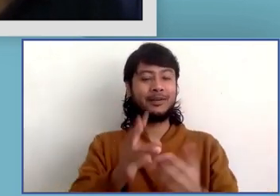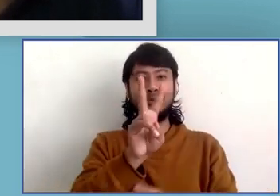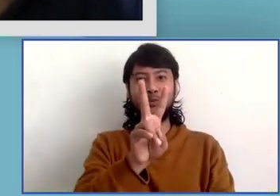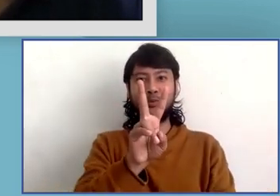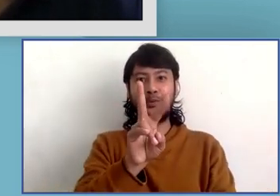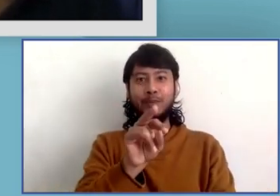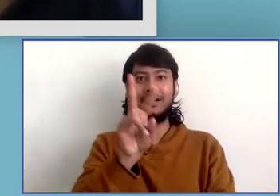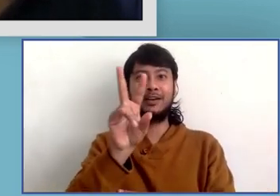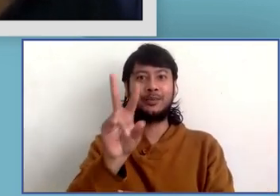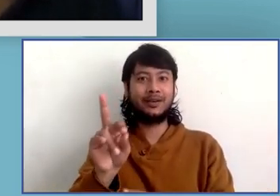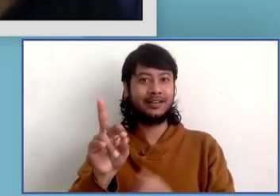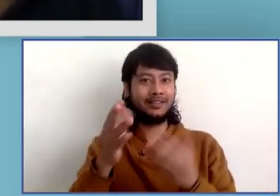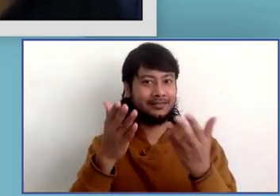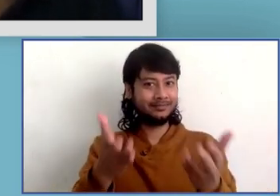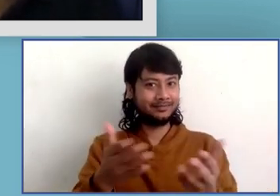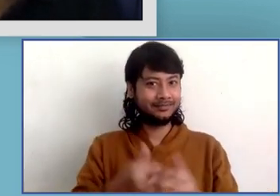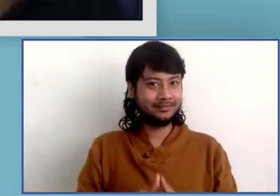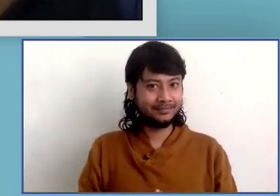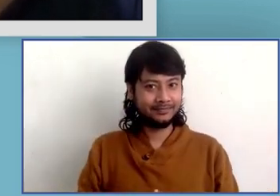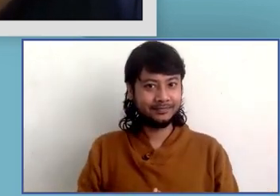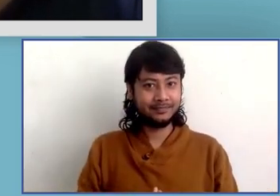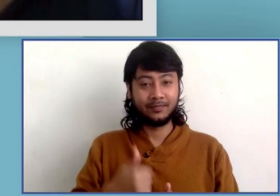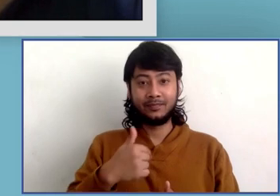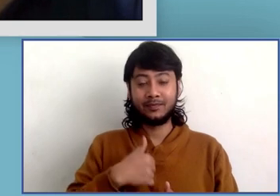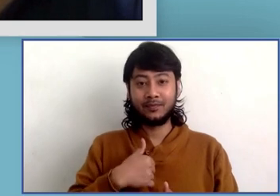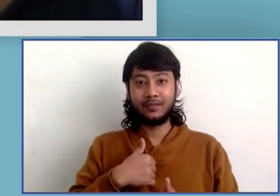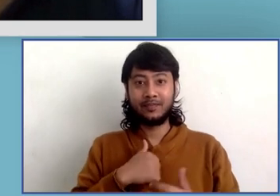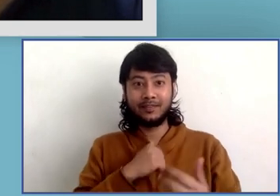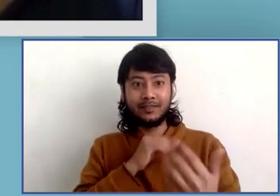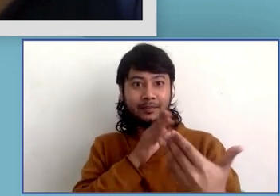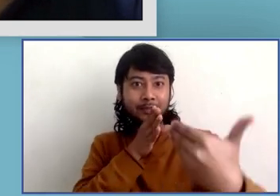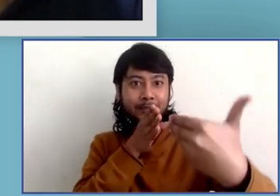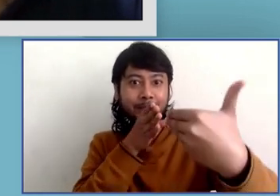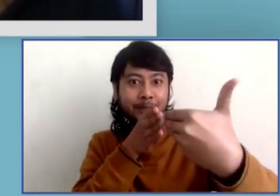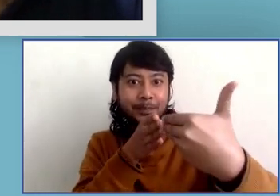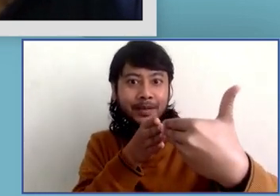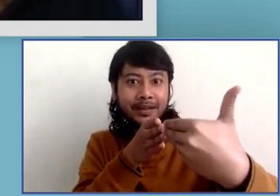I have had the chance to interact